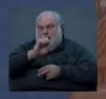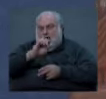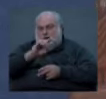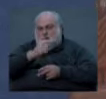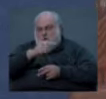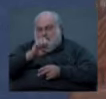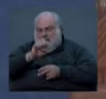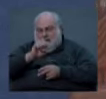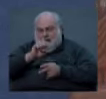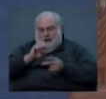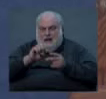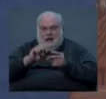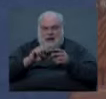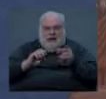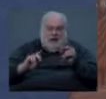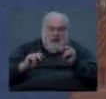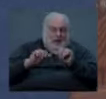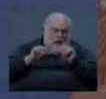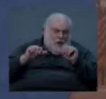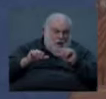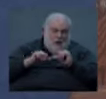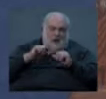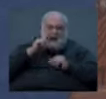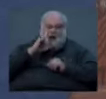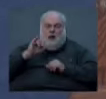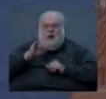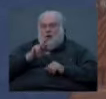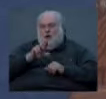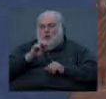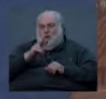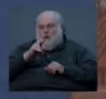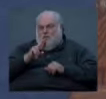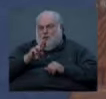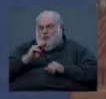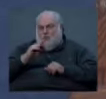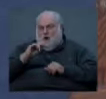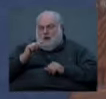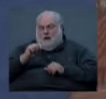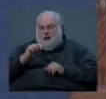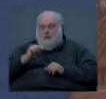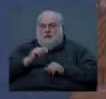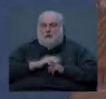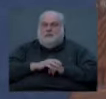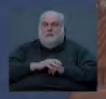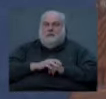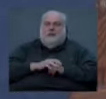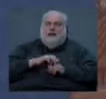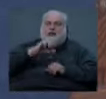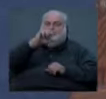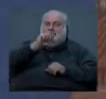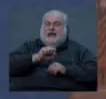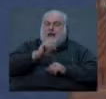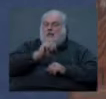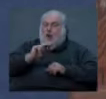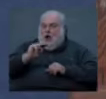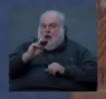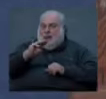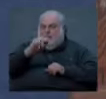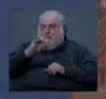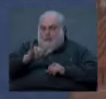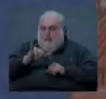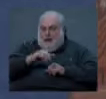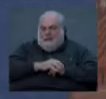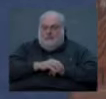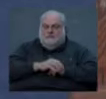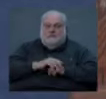of a given neighborhood that's existing like River Market or South on Main has been talked about. Kraft & Tull is more than